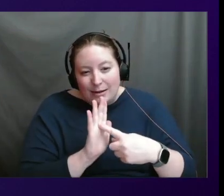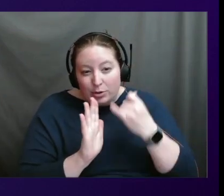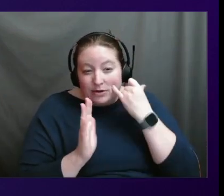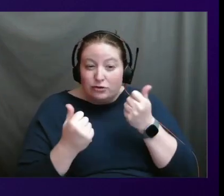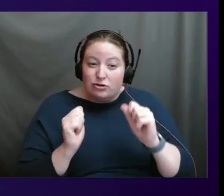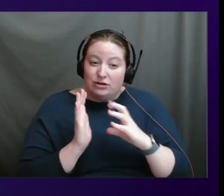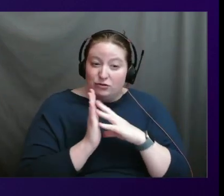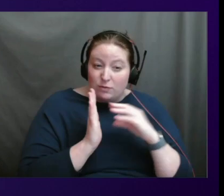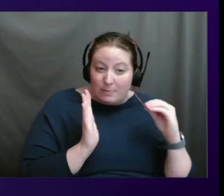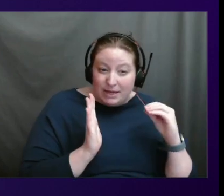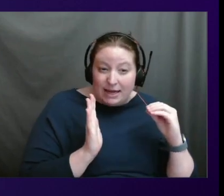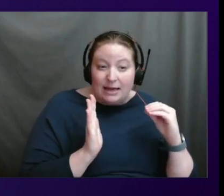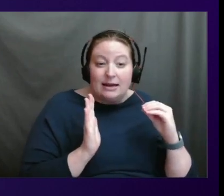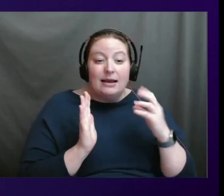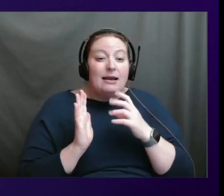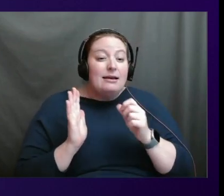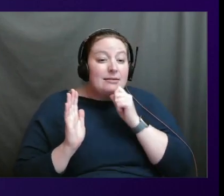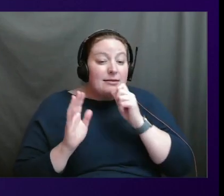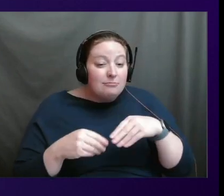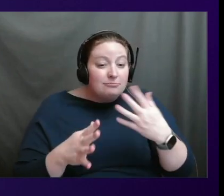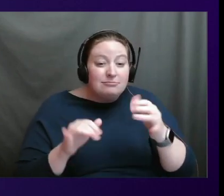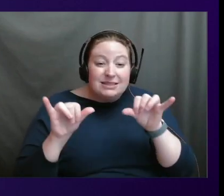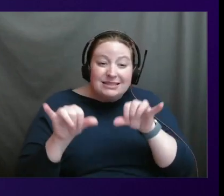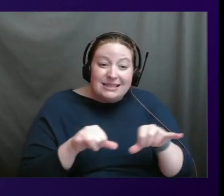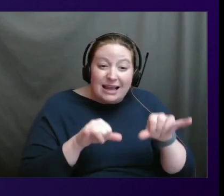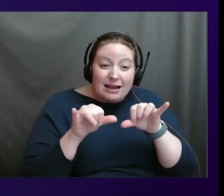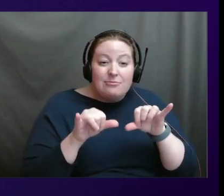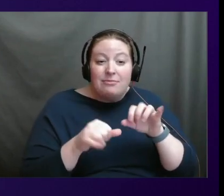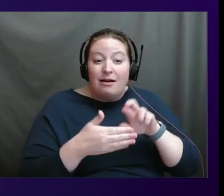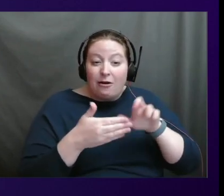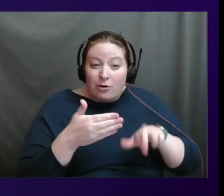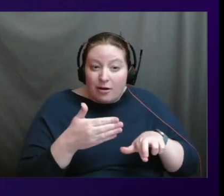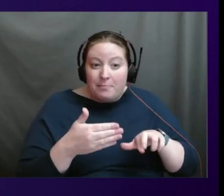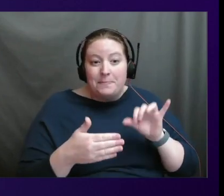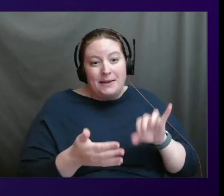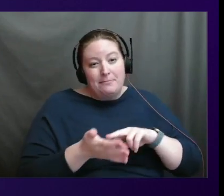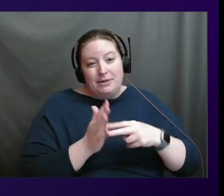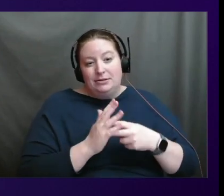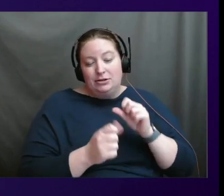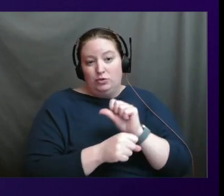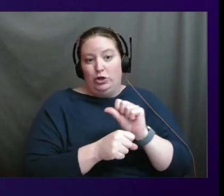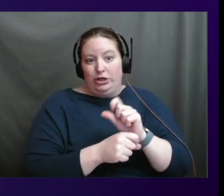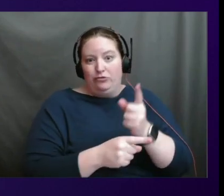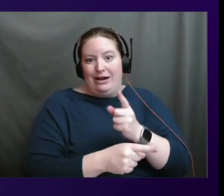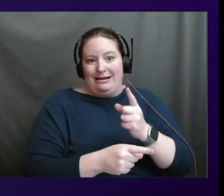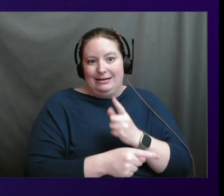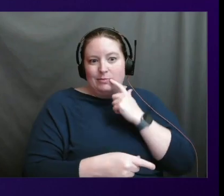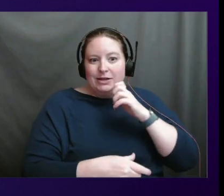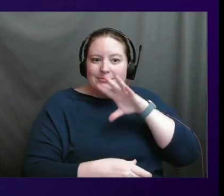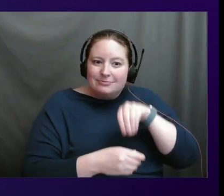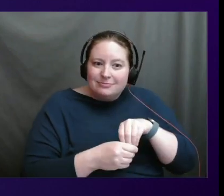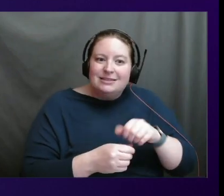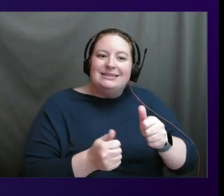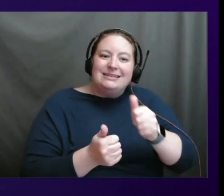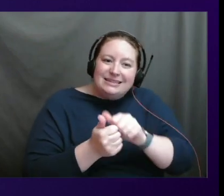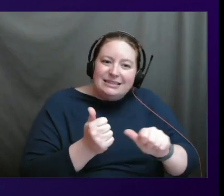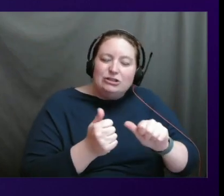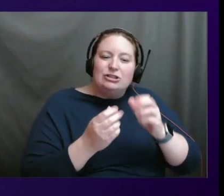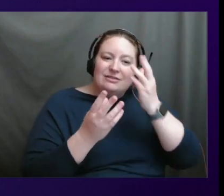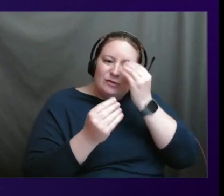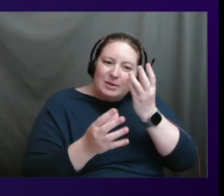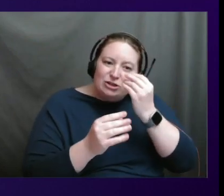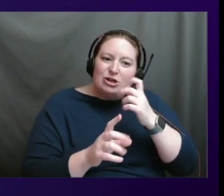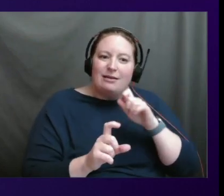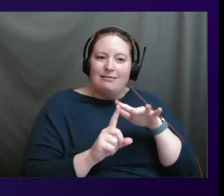it's not giving you the same outcome. That's why, because that means it's working correctly, because it's taking into account every single thing that every piece of information and context that you've given